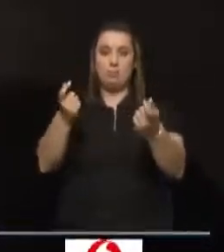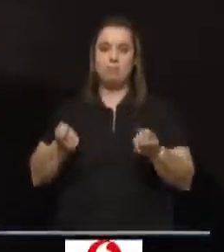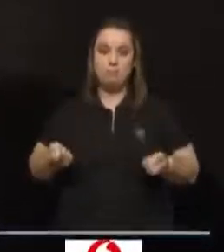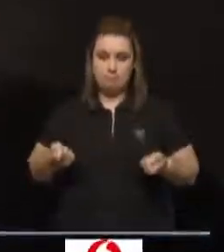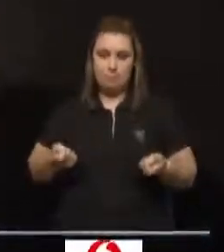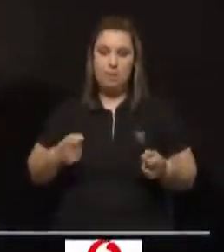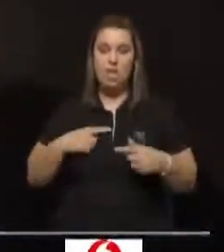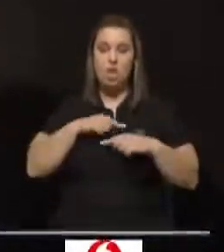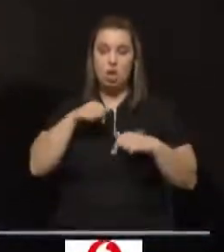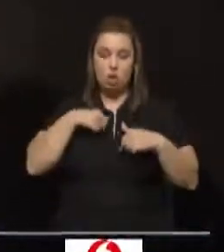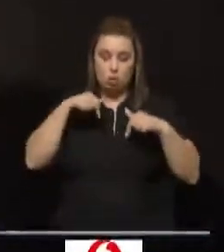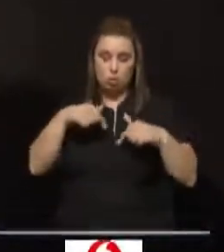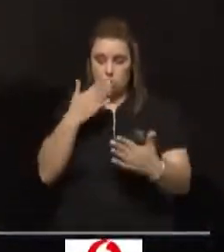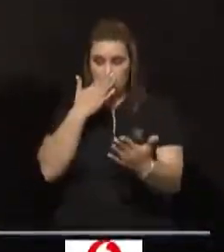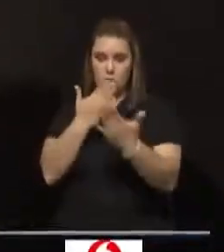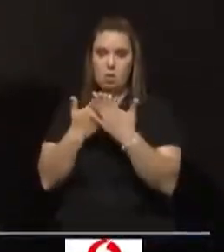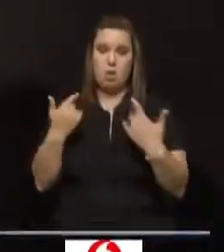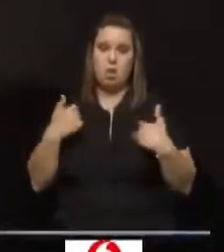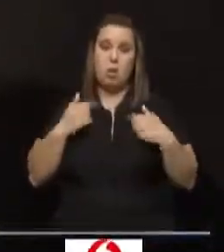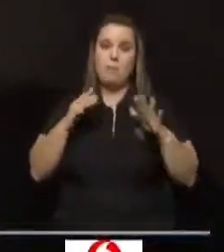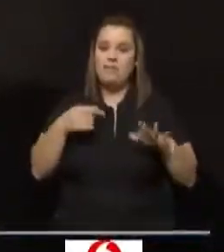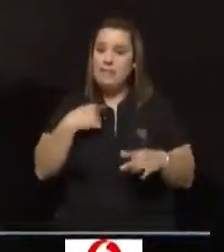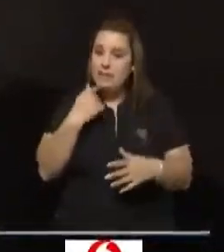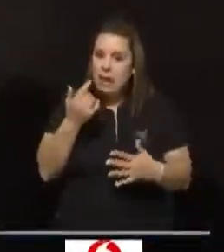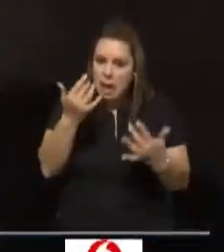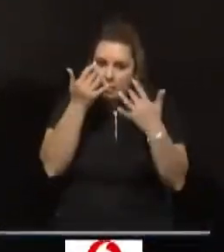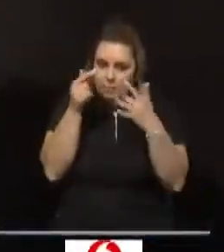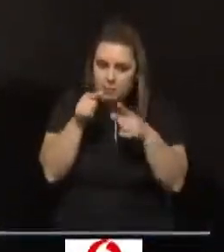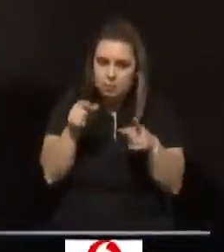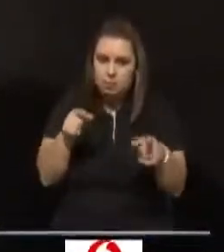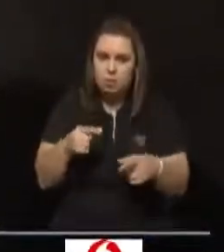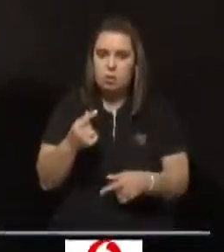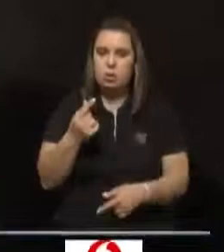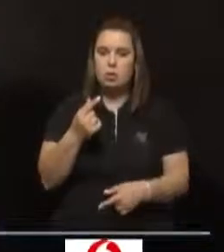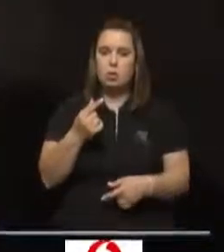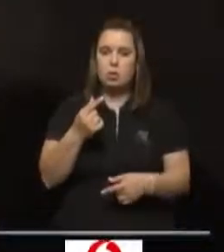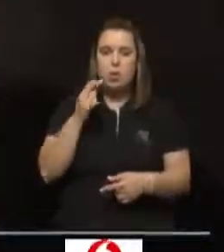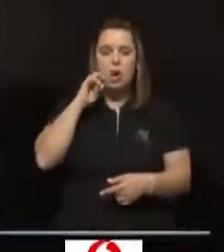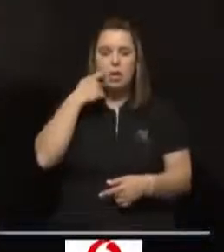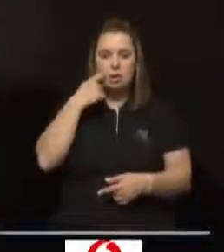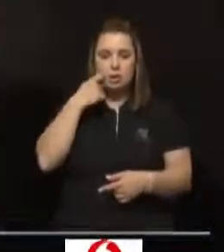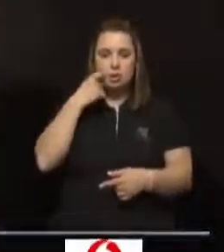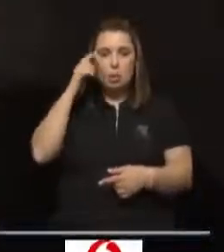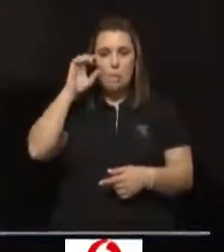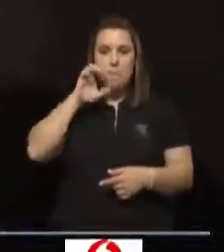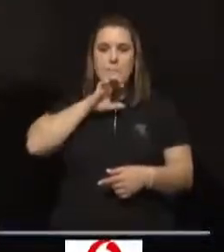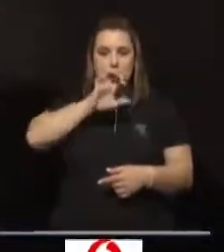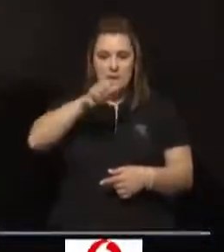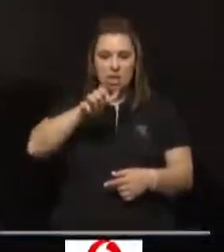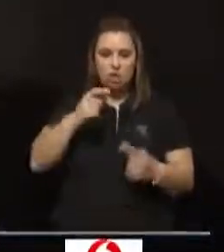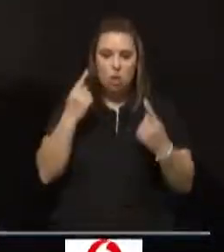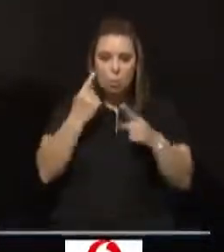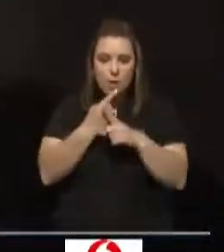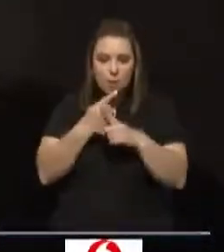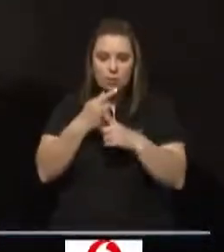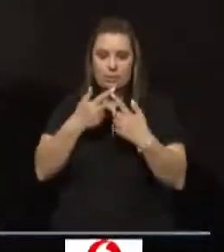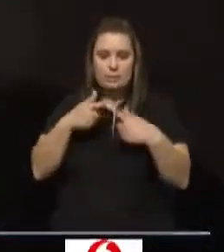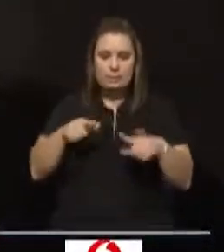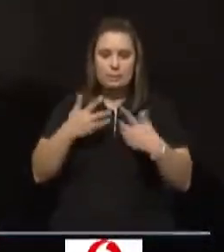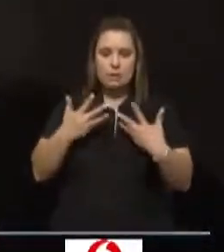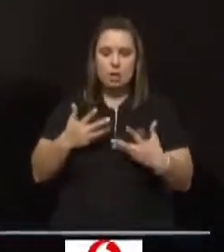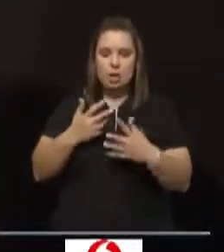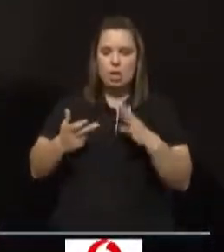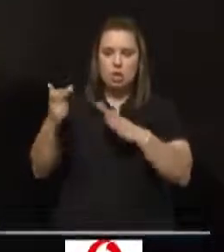be much more advanced and with less cost. This is the message I have to leave here. It's a risk for the country.